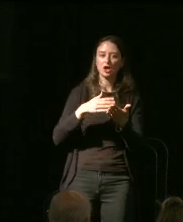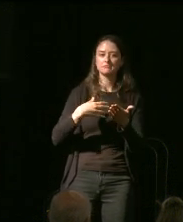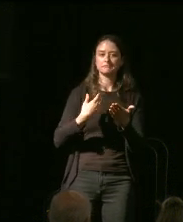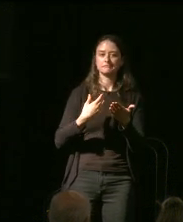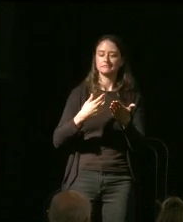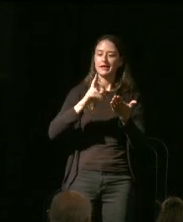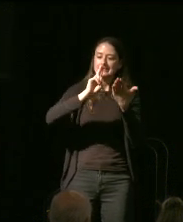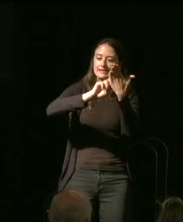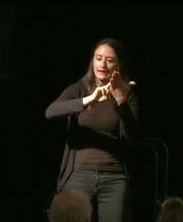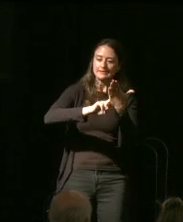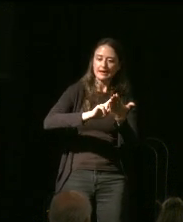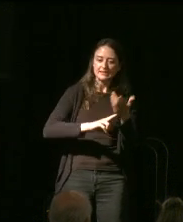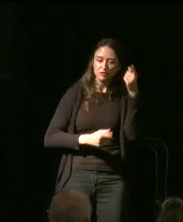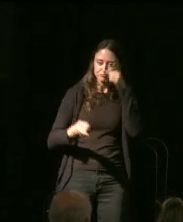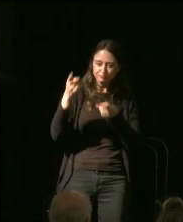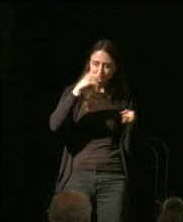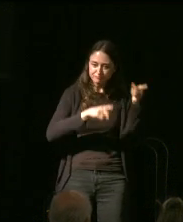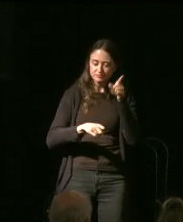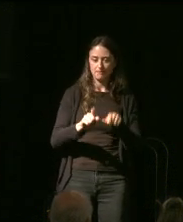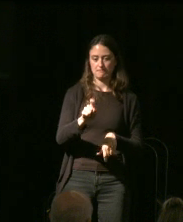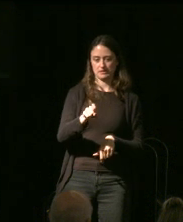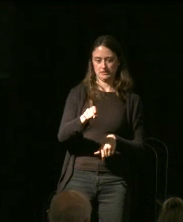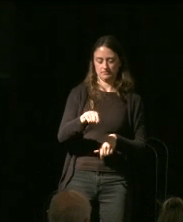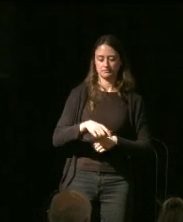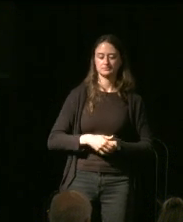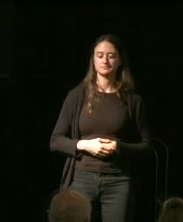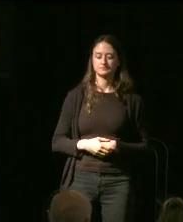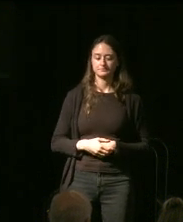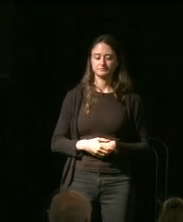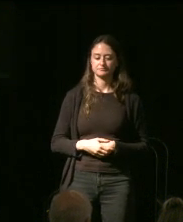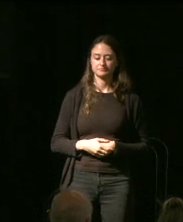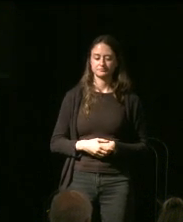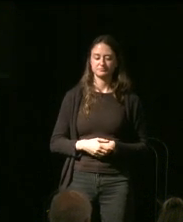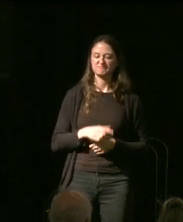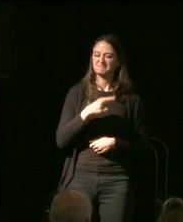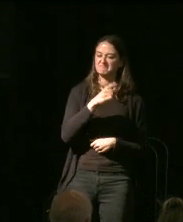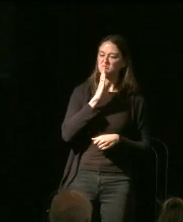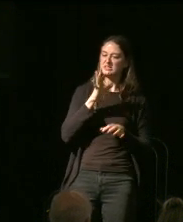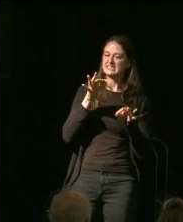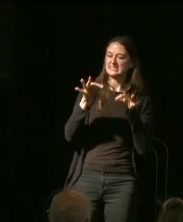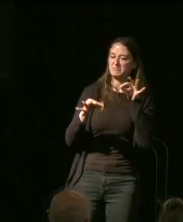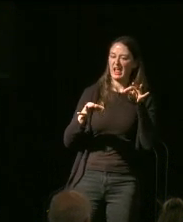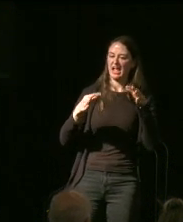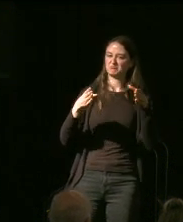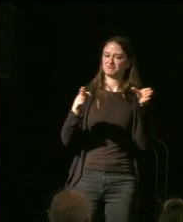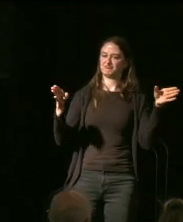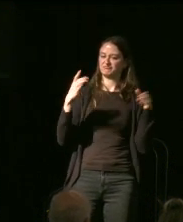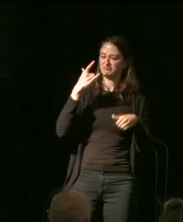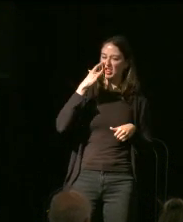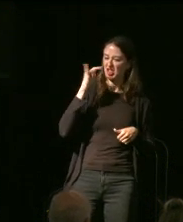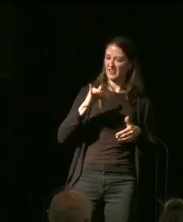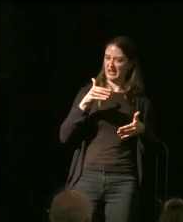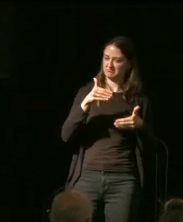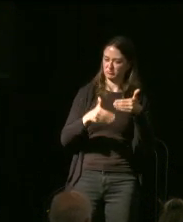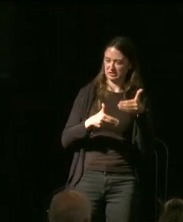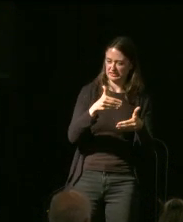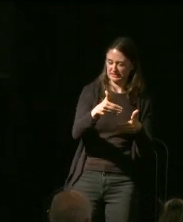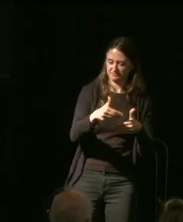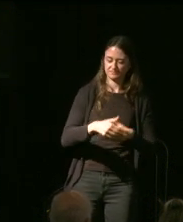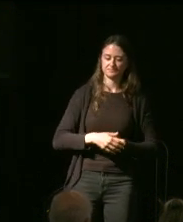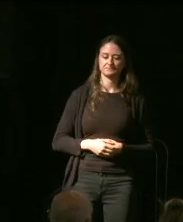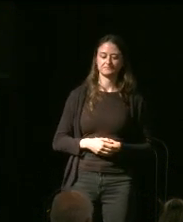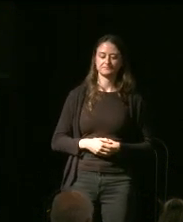stuff. And then we provide a list and contact information of previous doctors'